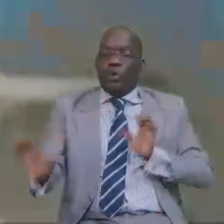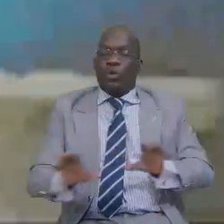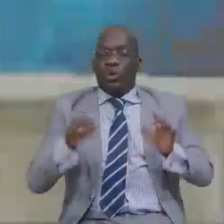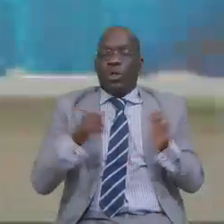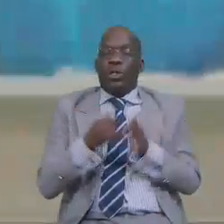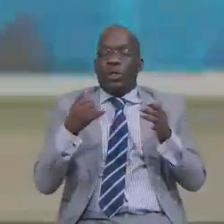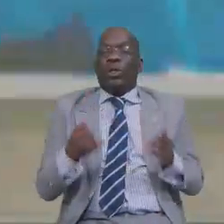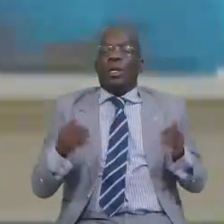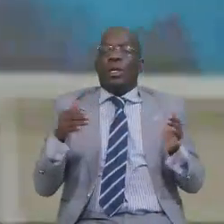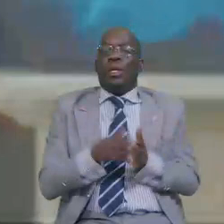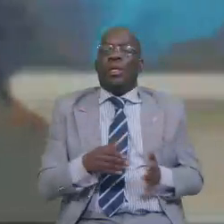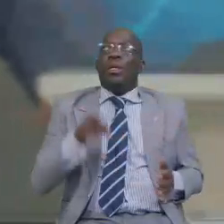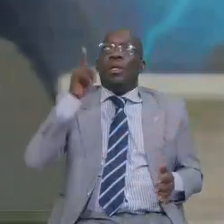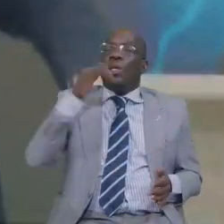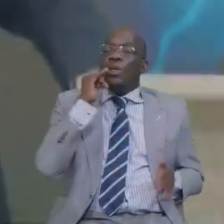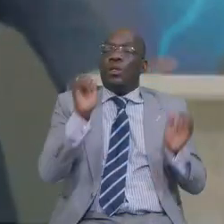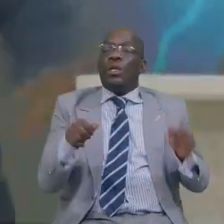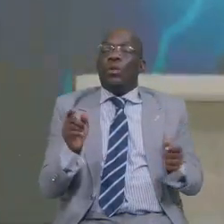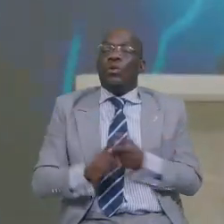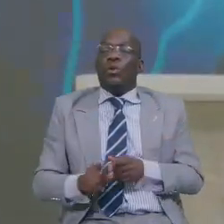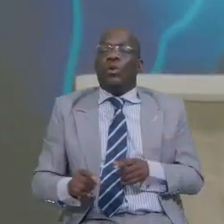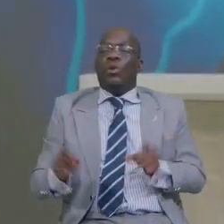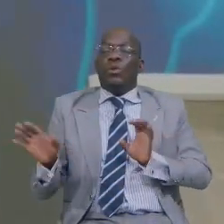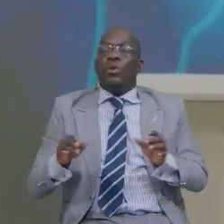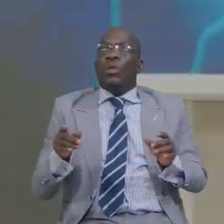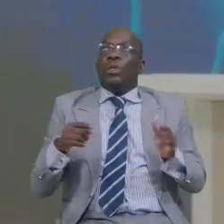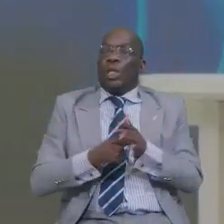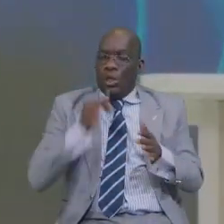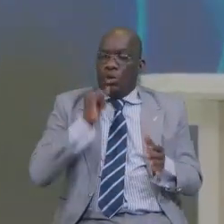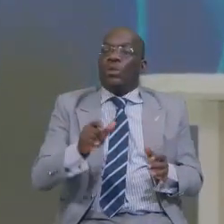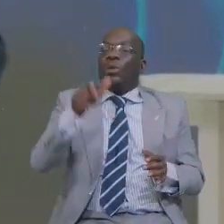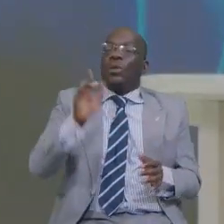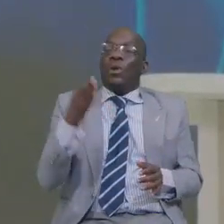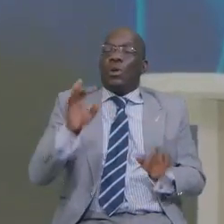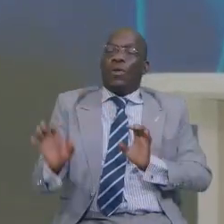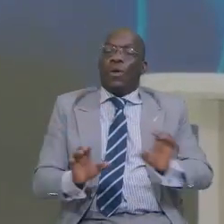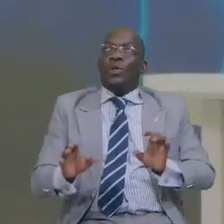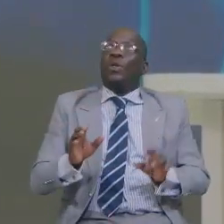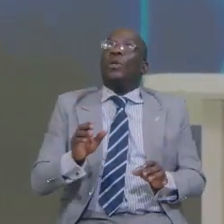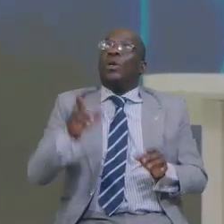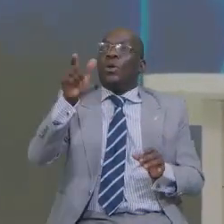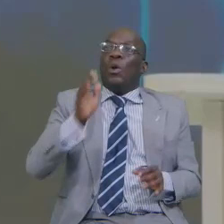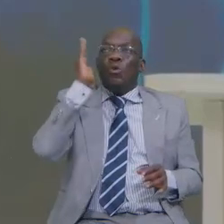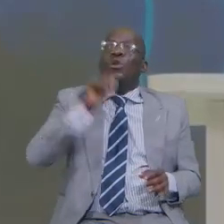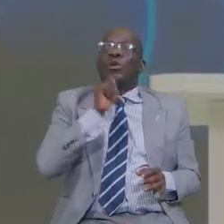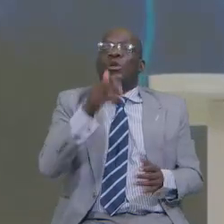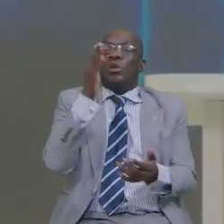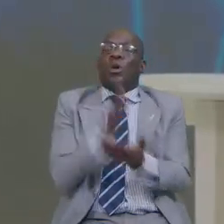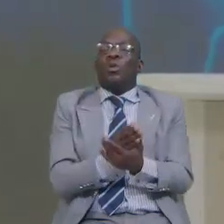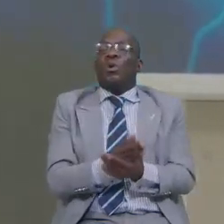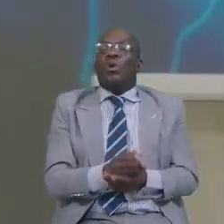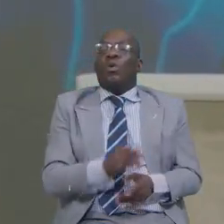able to do. This is a God of action. He doesn't keep quiet when I am sick. He doesn't keep quiet